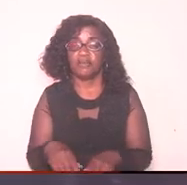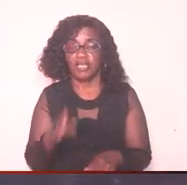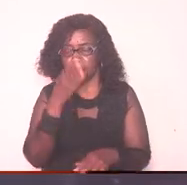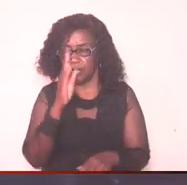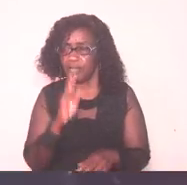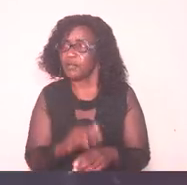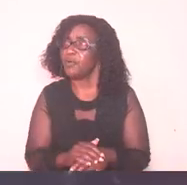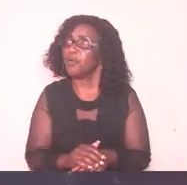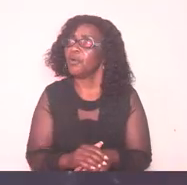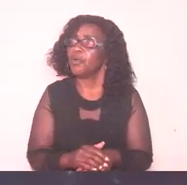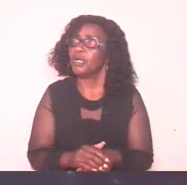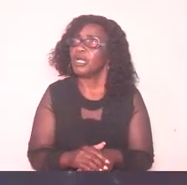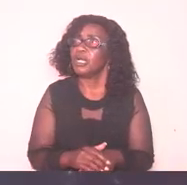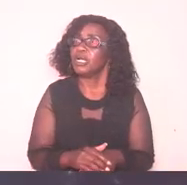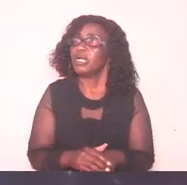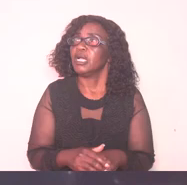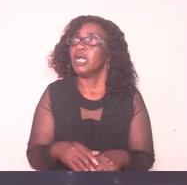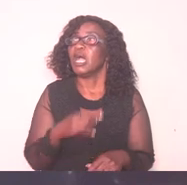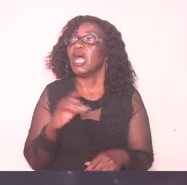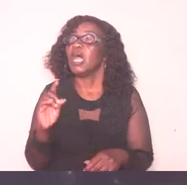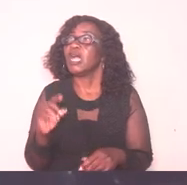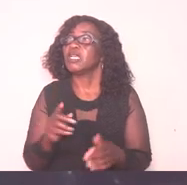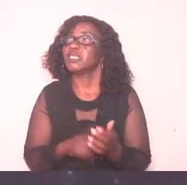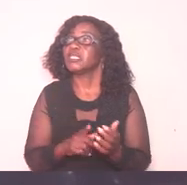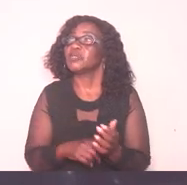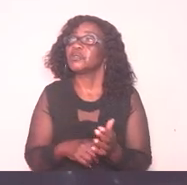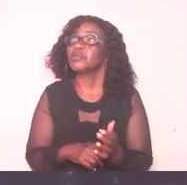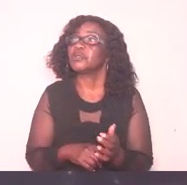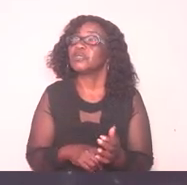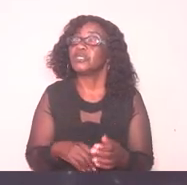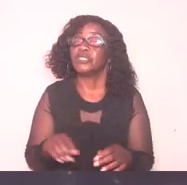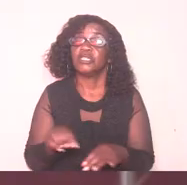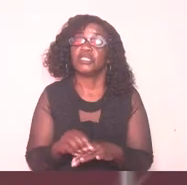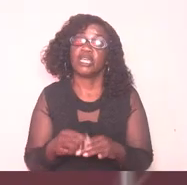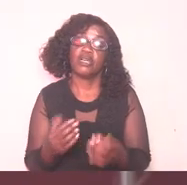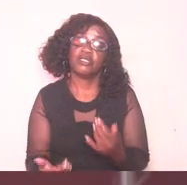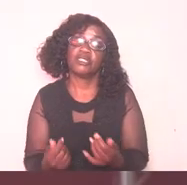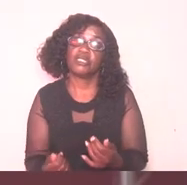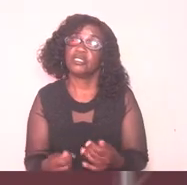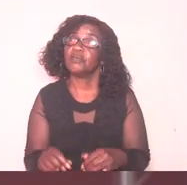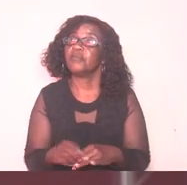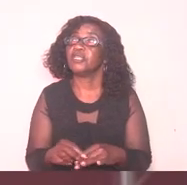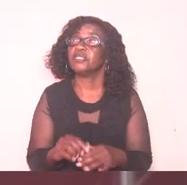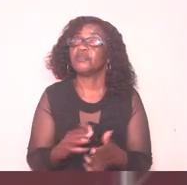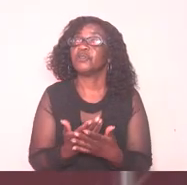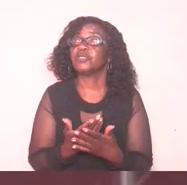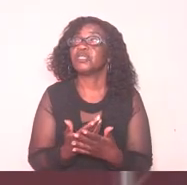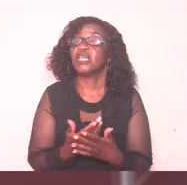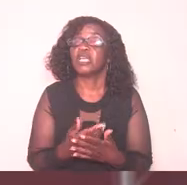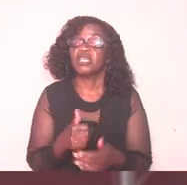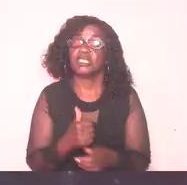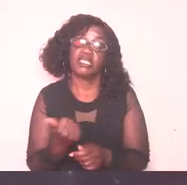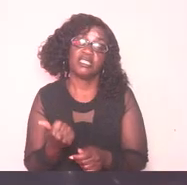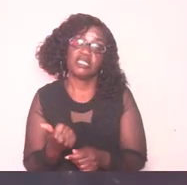vast majority of instances, we've got like a high incidence of sexual, of things such as child marriages being like allowed to exist because these individuals,